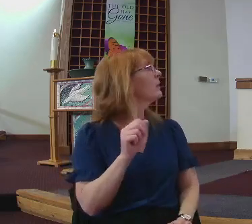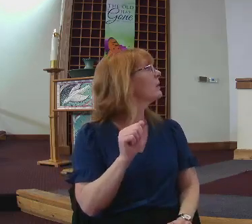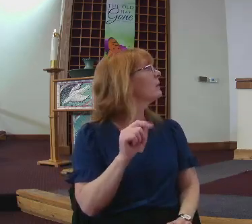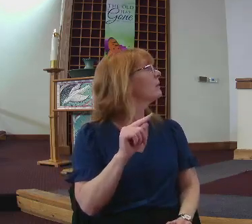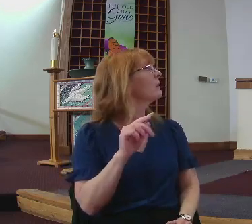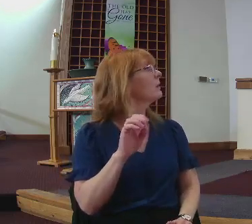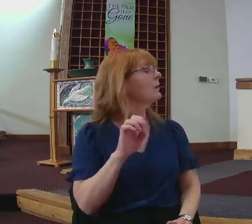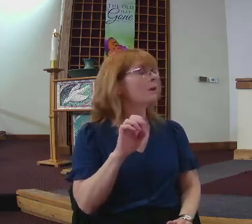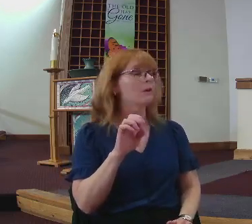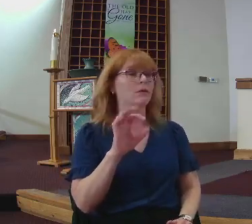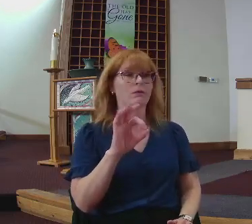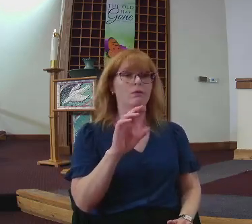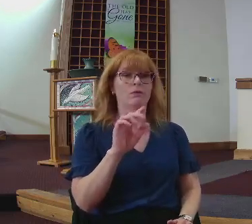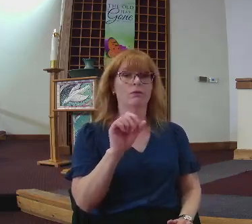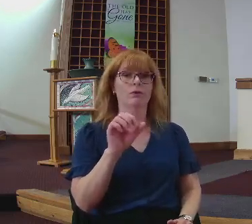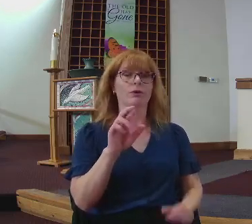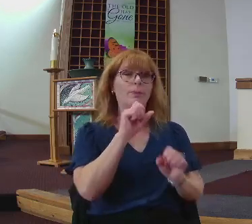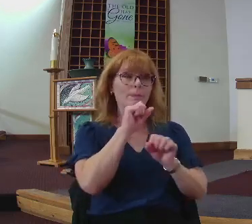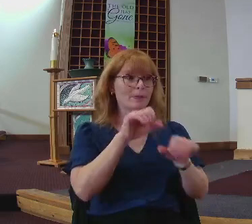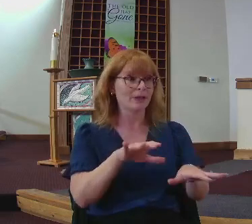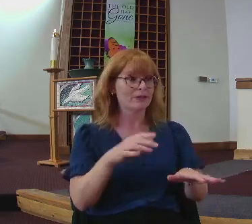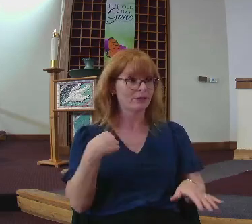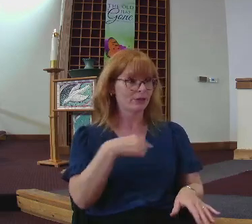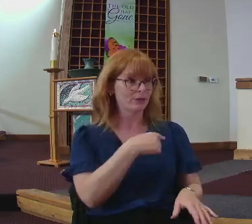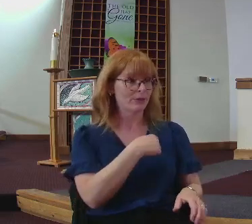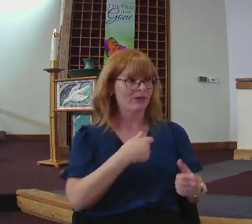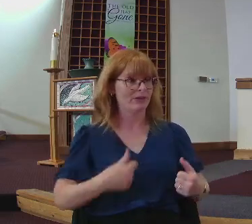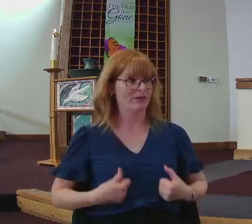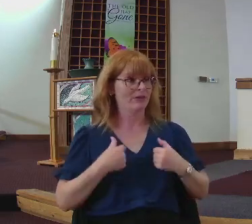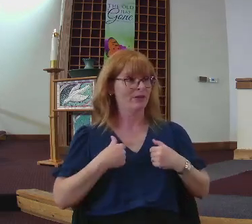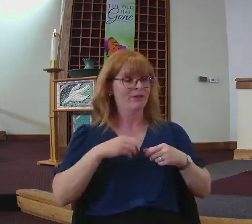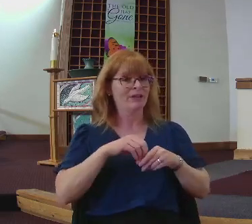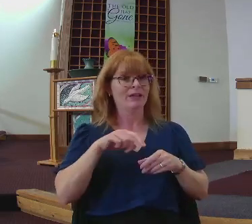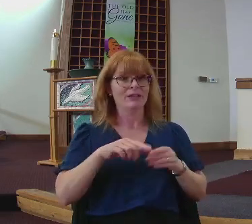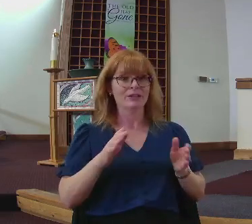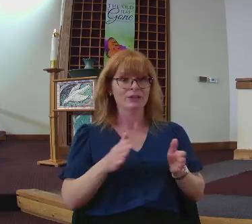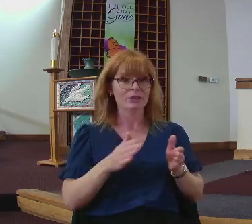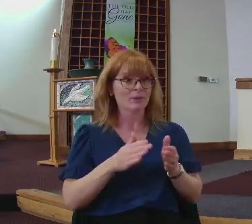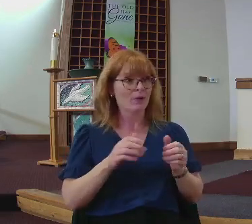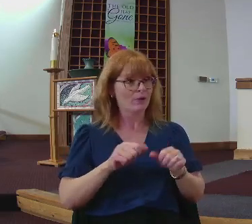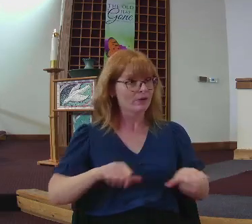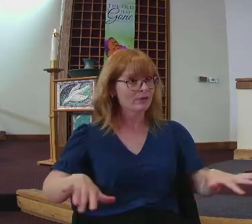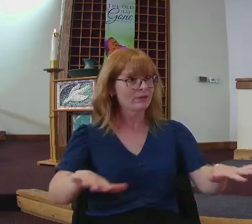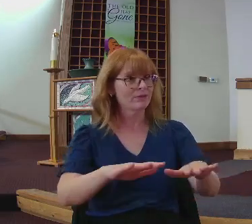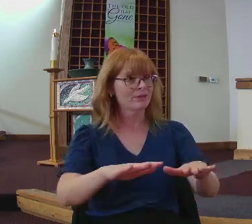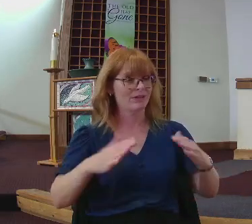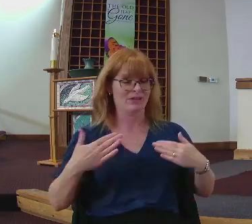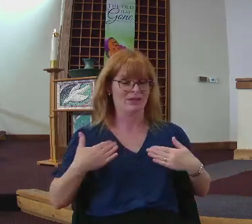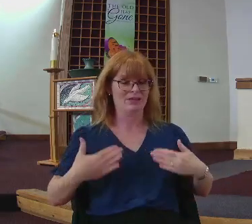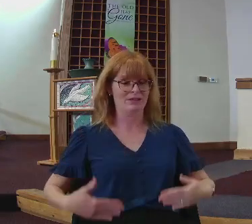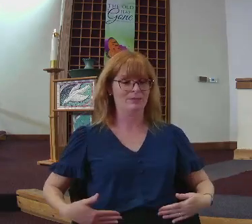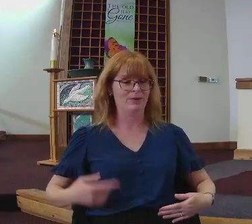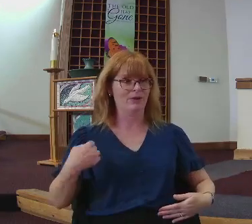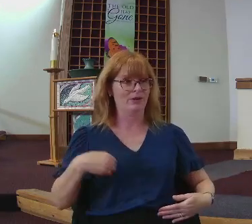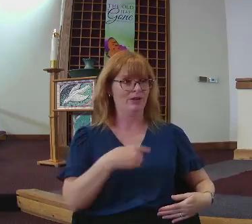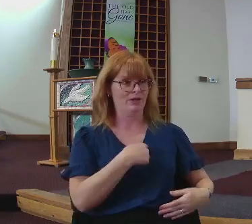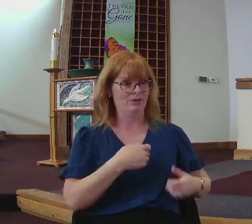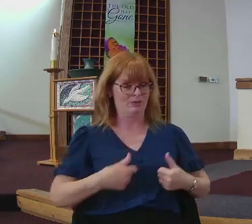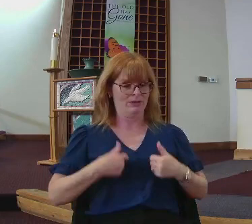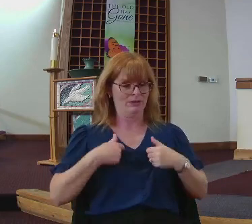Blessed are we, living in this small space, in these bodies we now